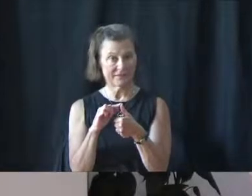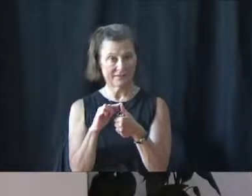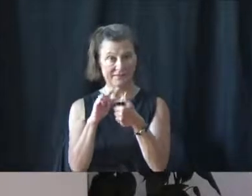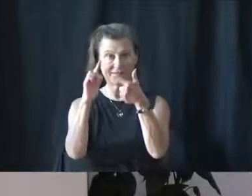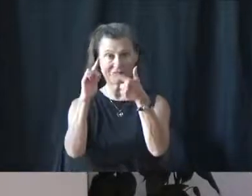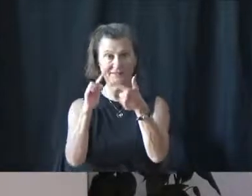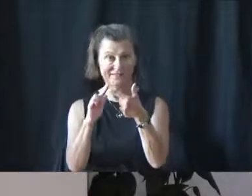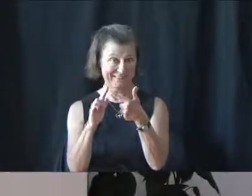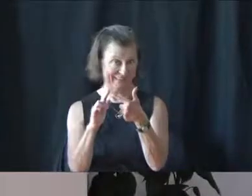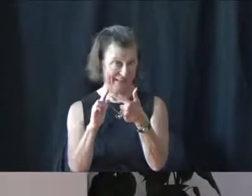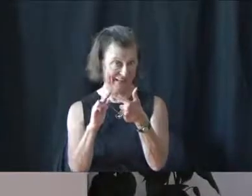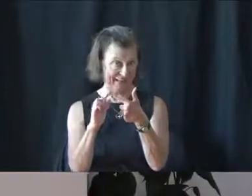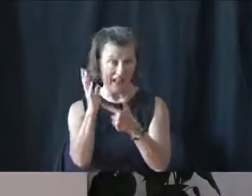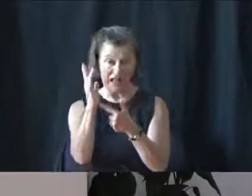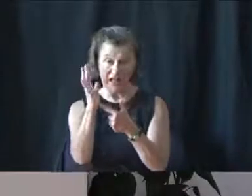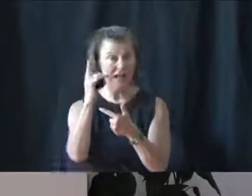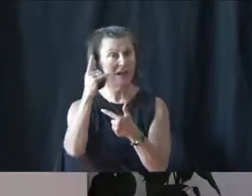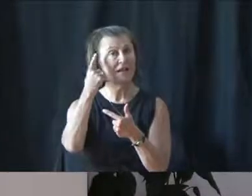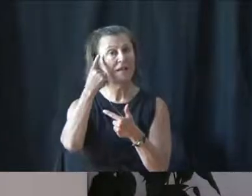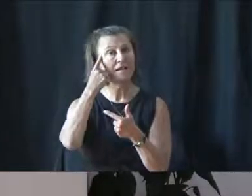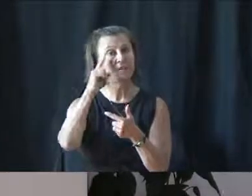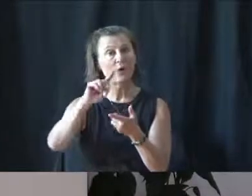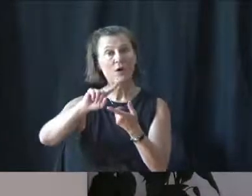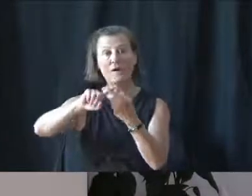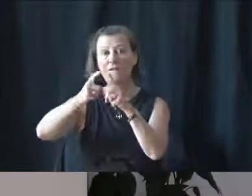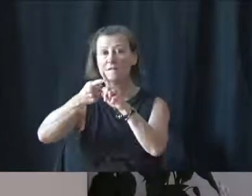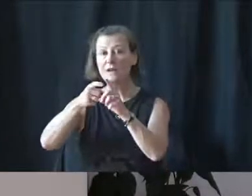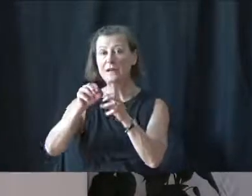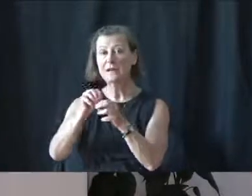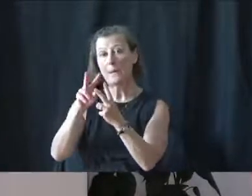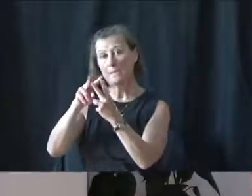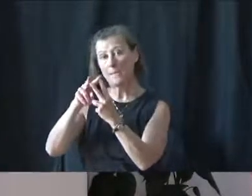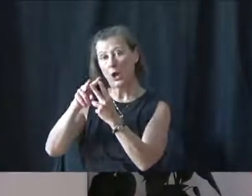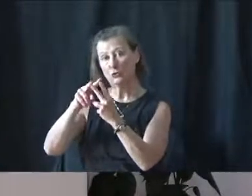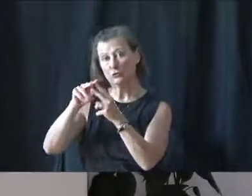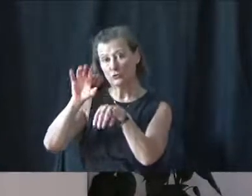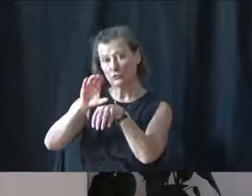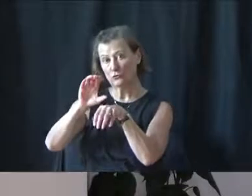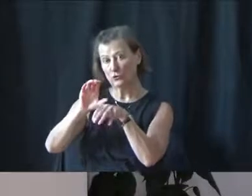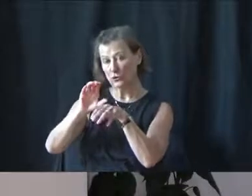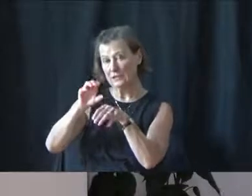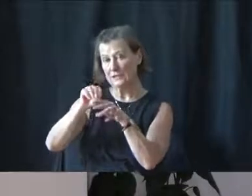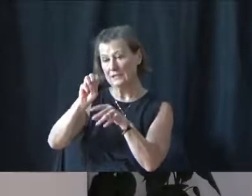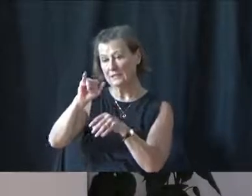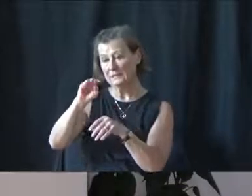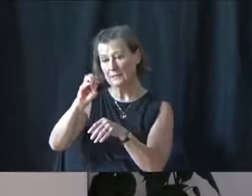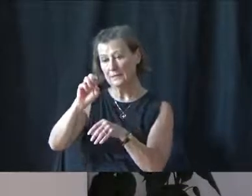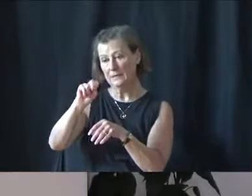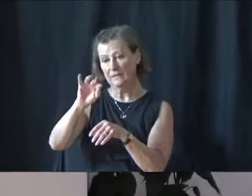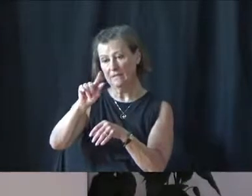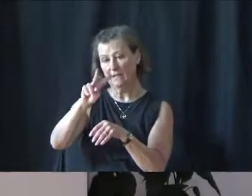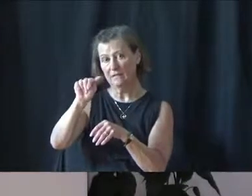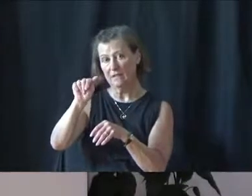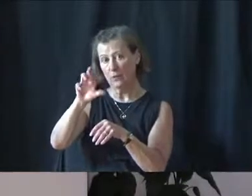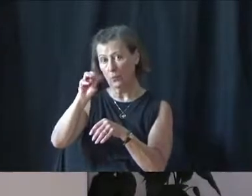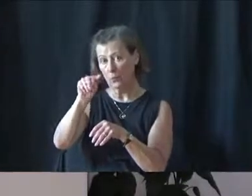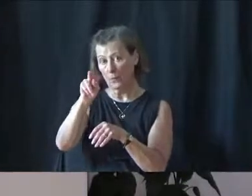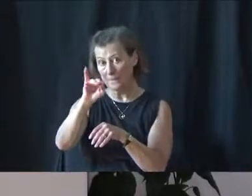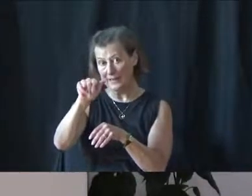And the second chalice we light for our friends in our partner church in Šimen-Falva, Transylvania, Romania.